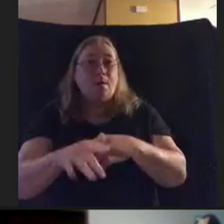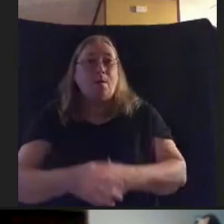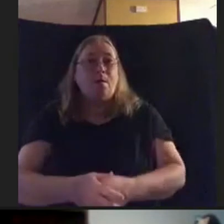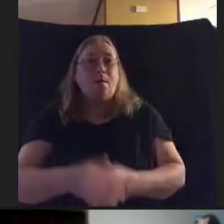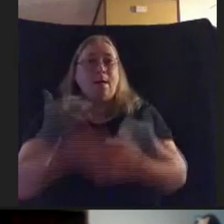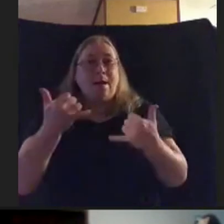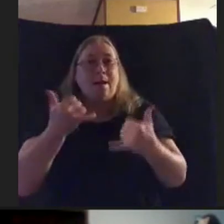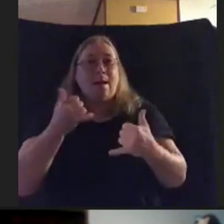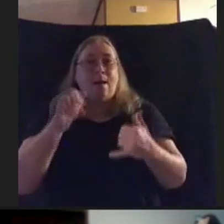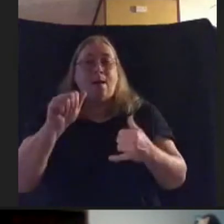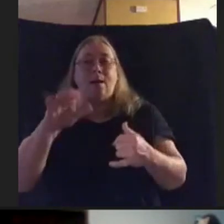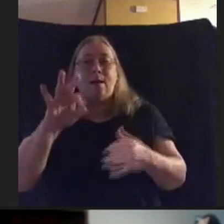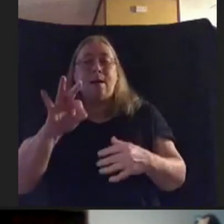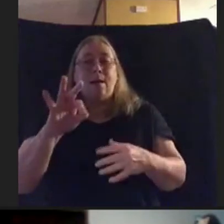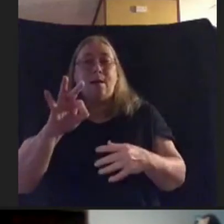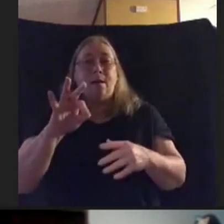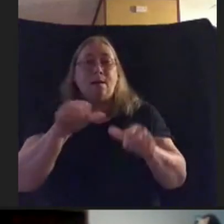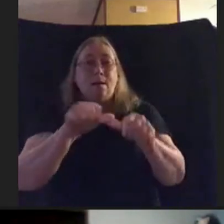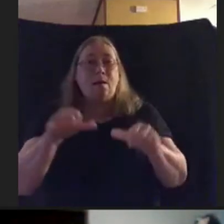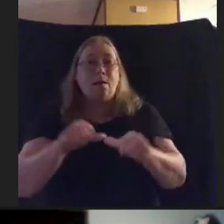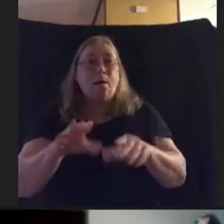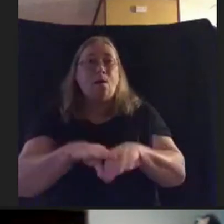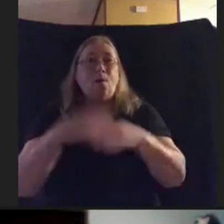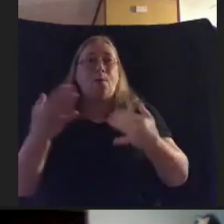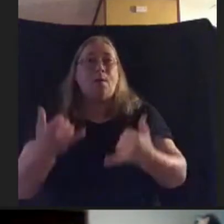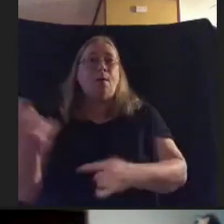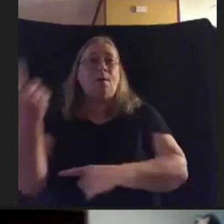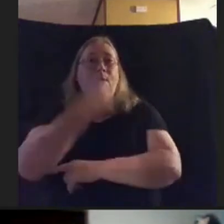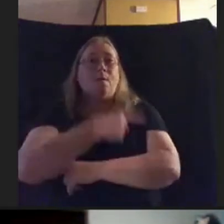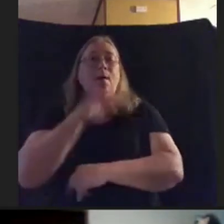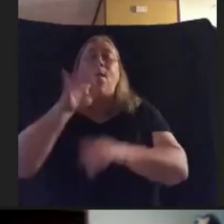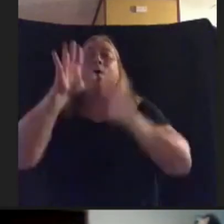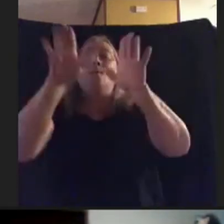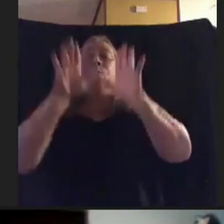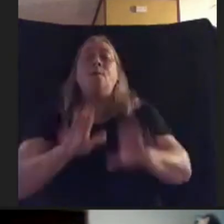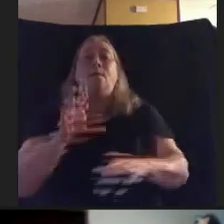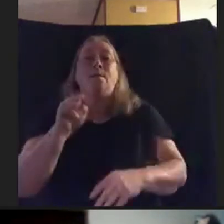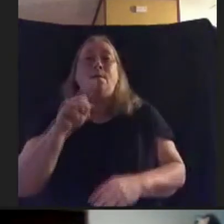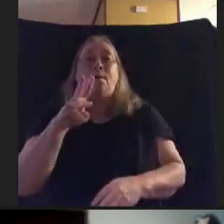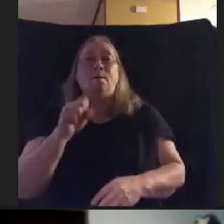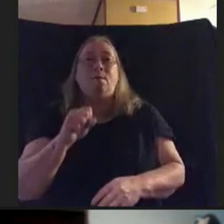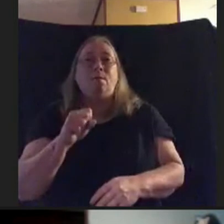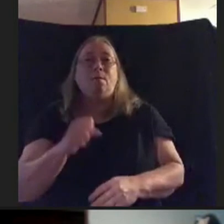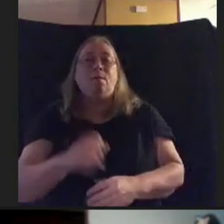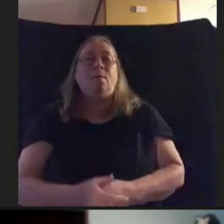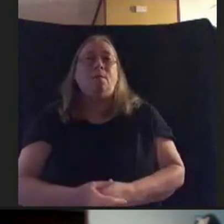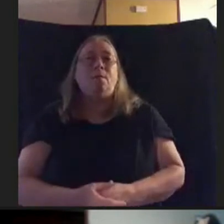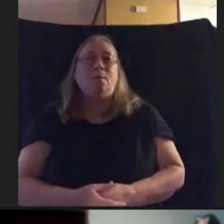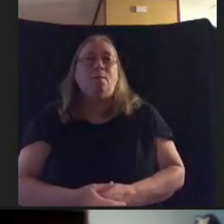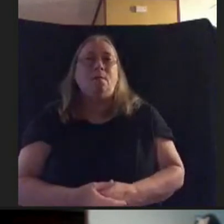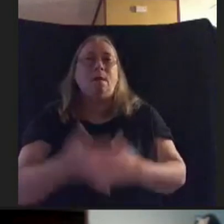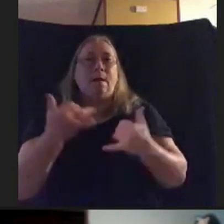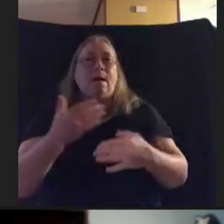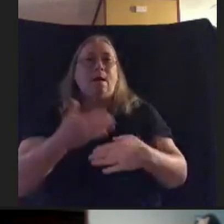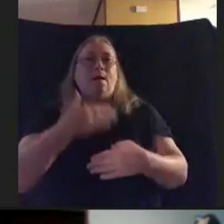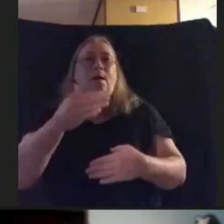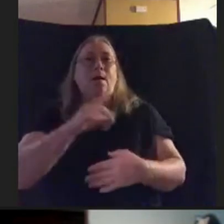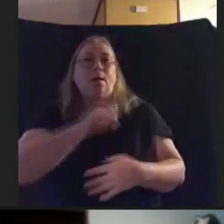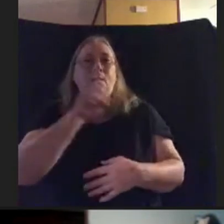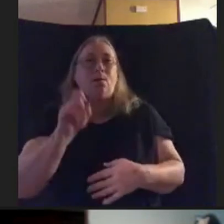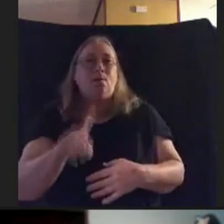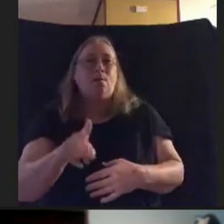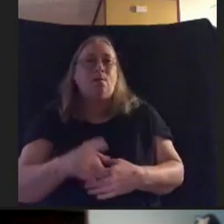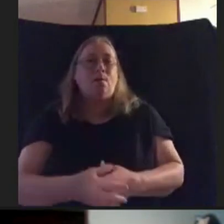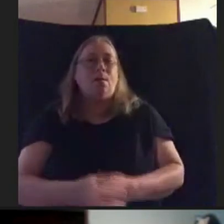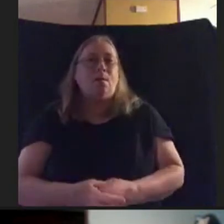site opened up today. Yeah, that is great news. And so that answers the next question, because we have opened up a site